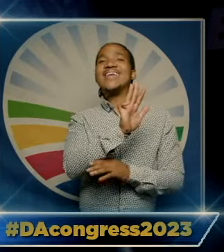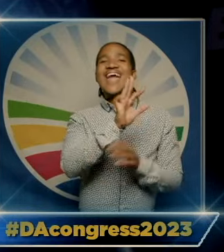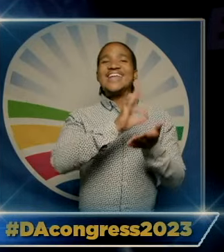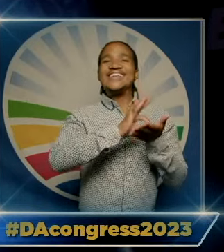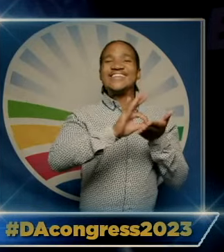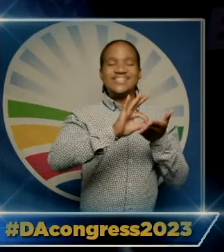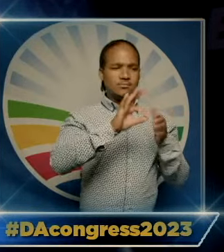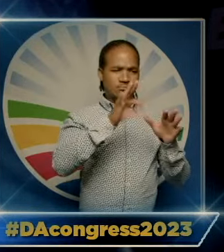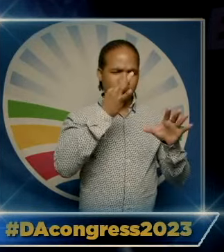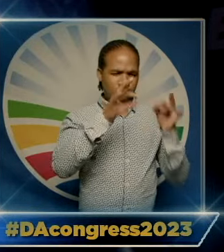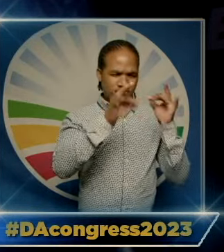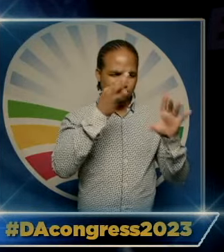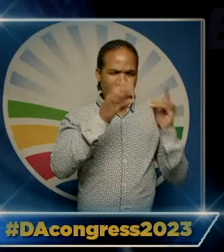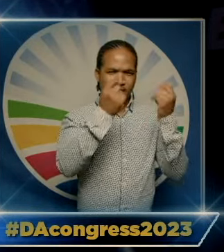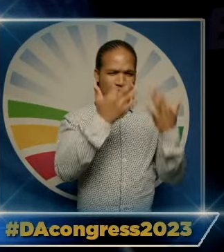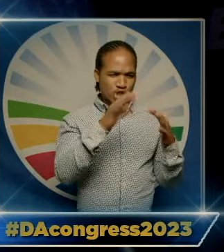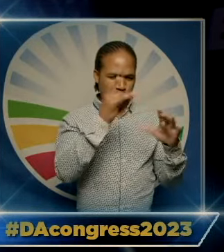audit.